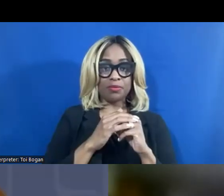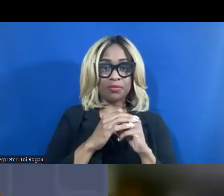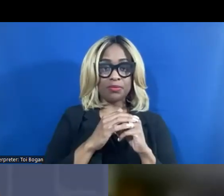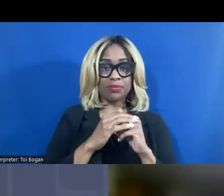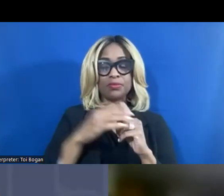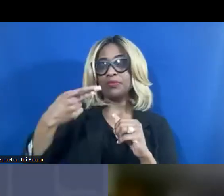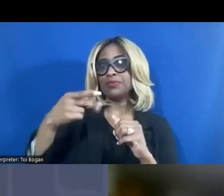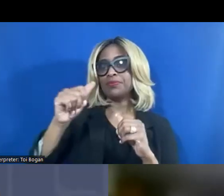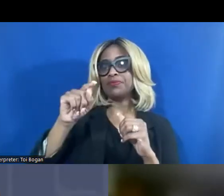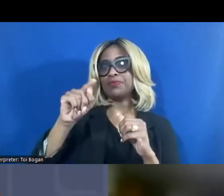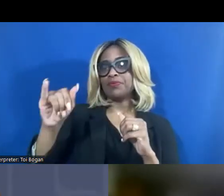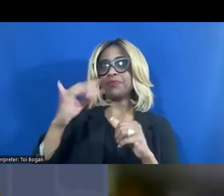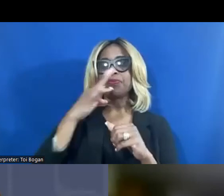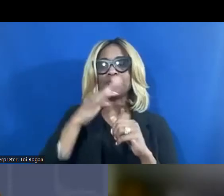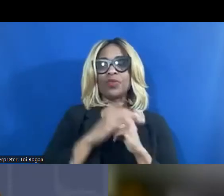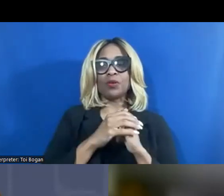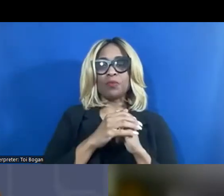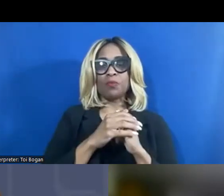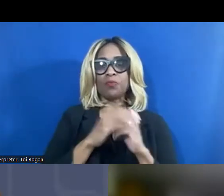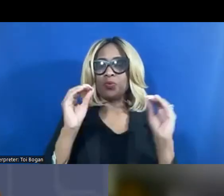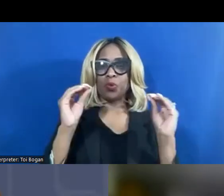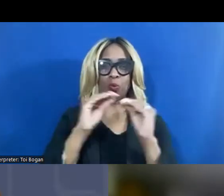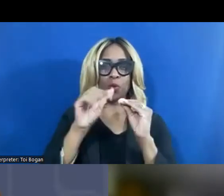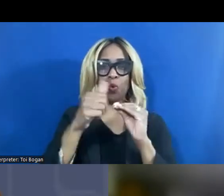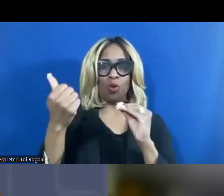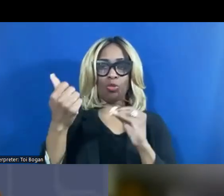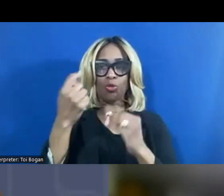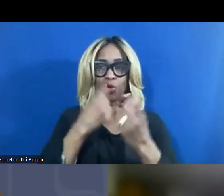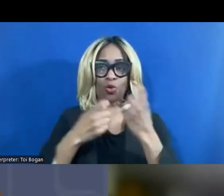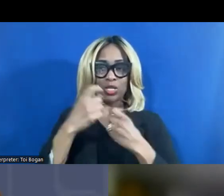This is Patty speaking. There is no other